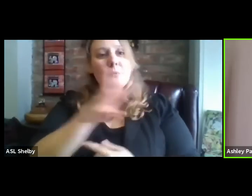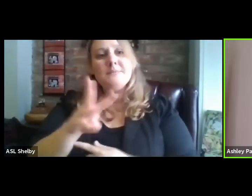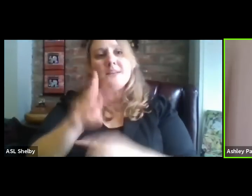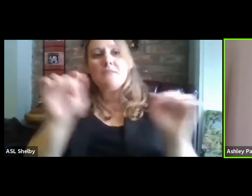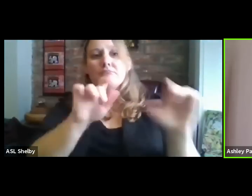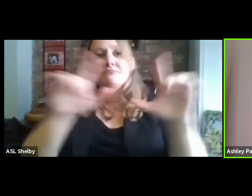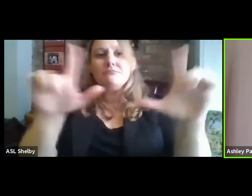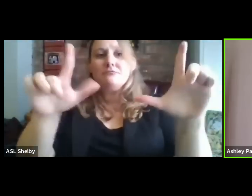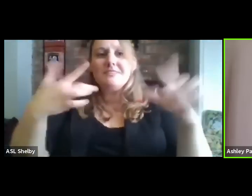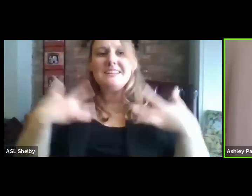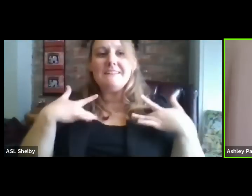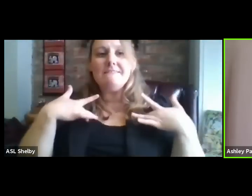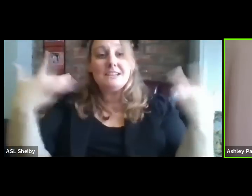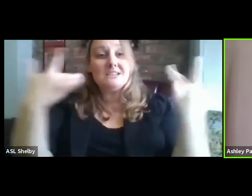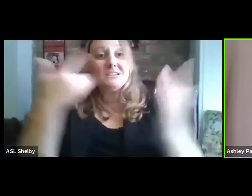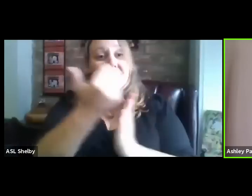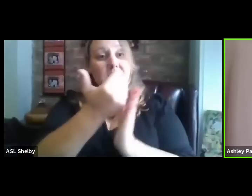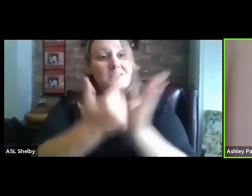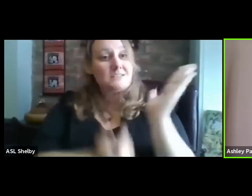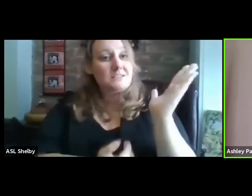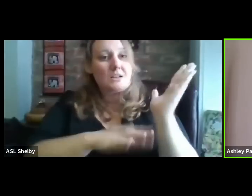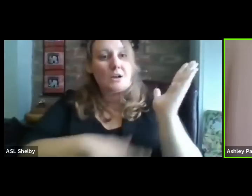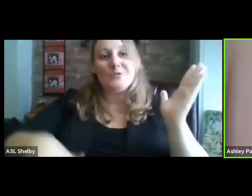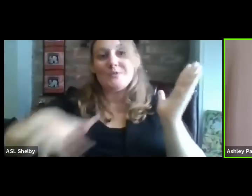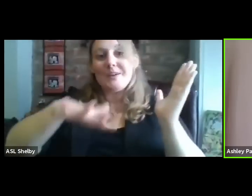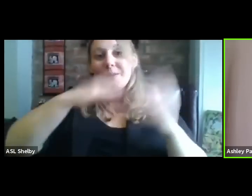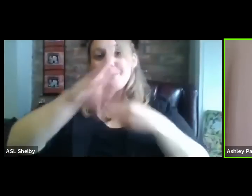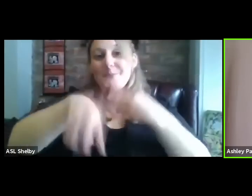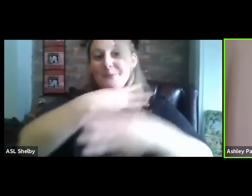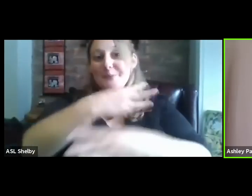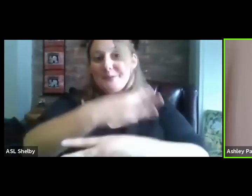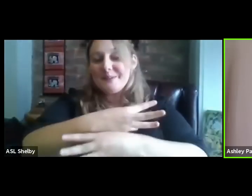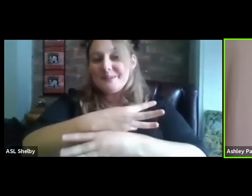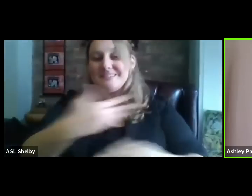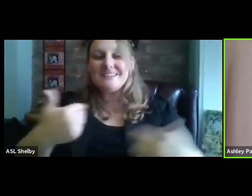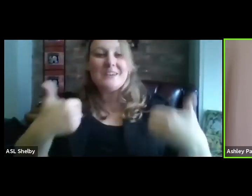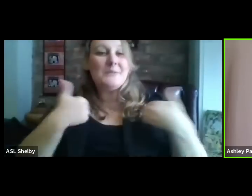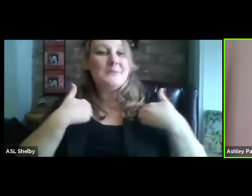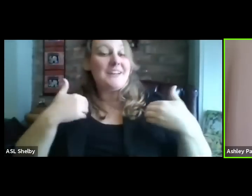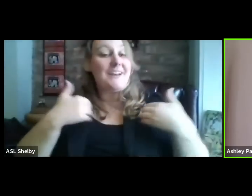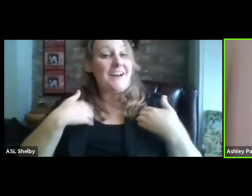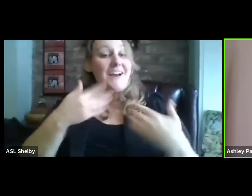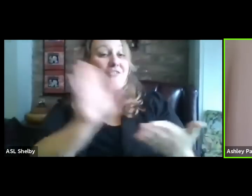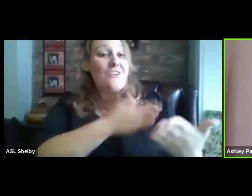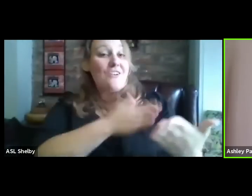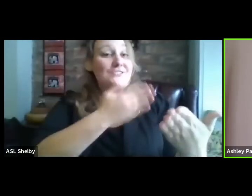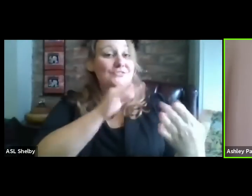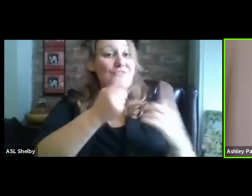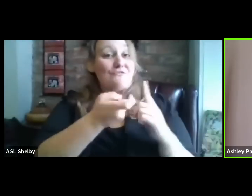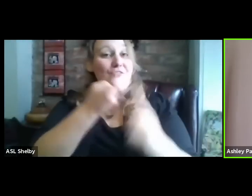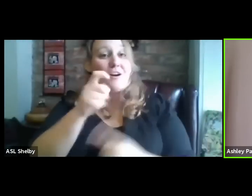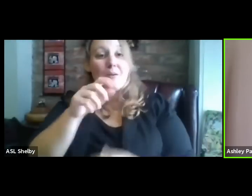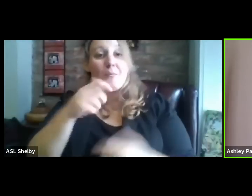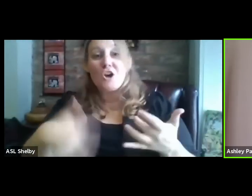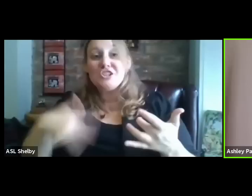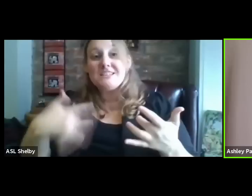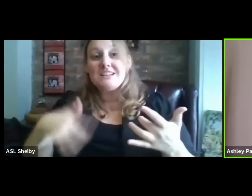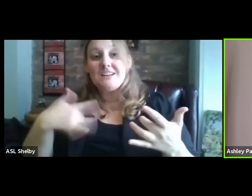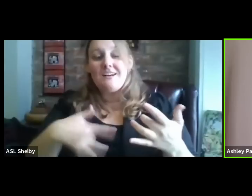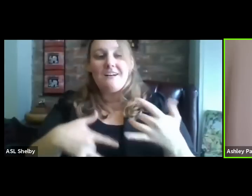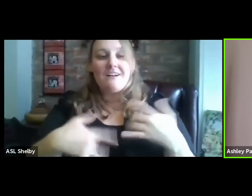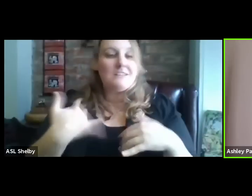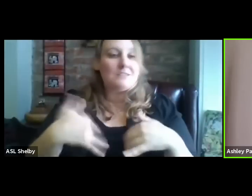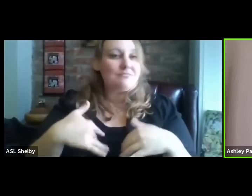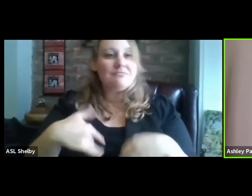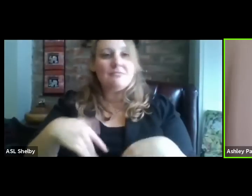the world. There's a concert happening tonight, streaming from Argentina. Definitely tune into that. A week of panels